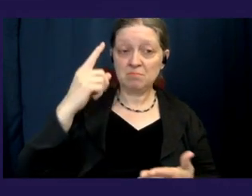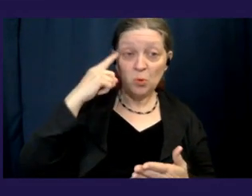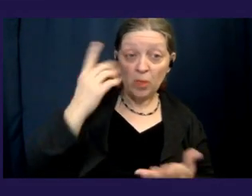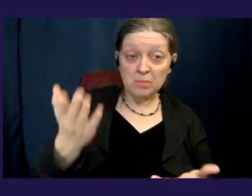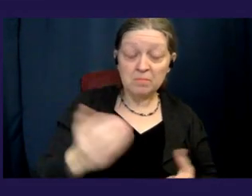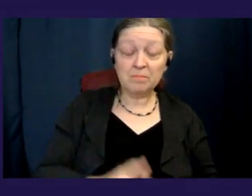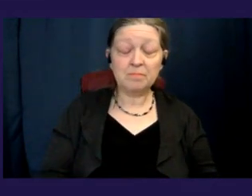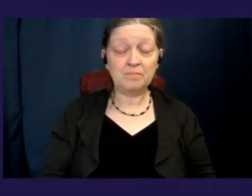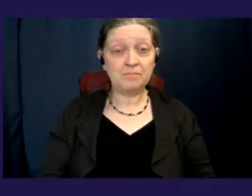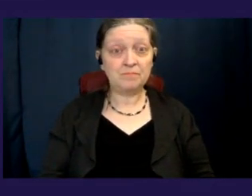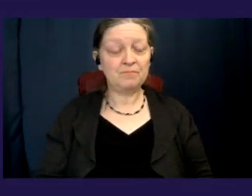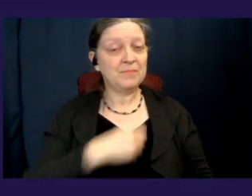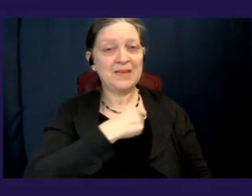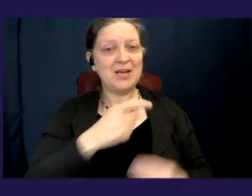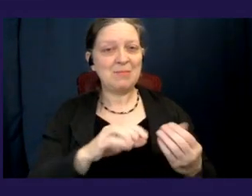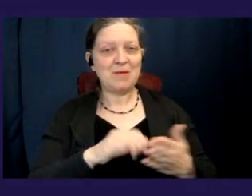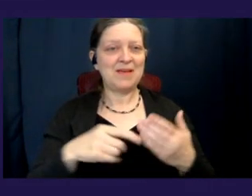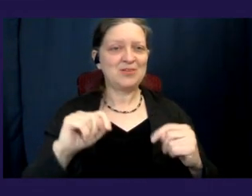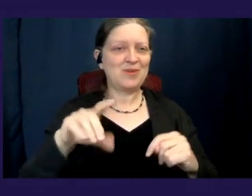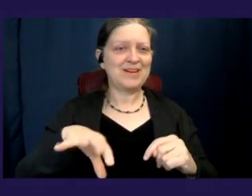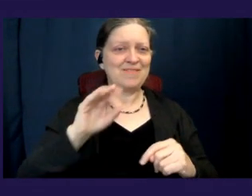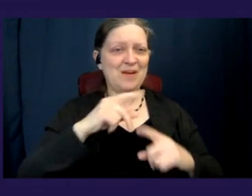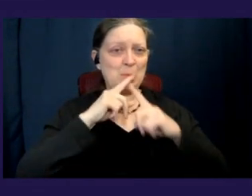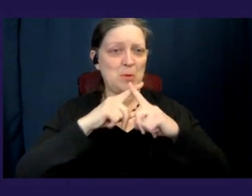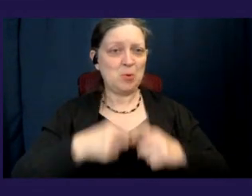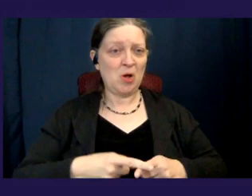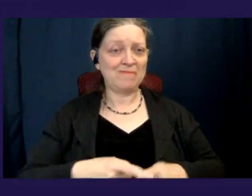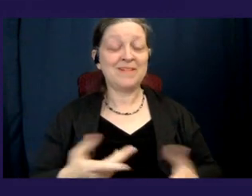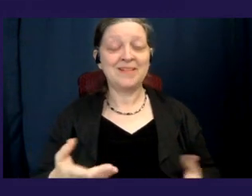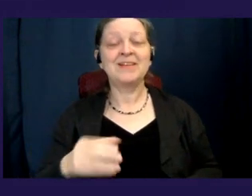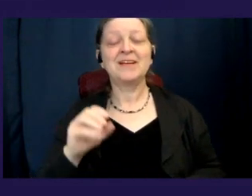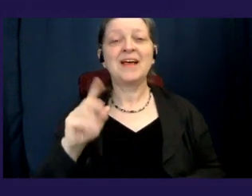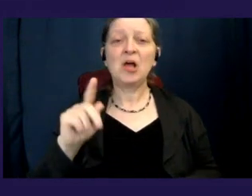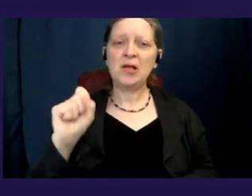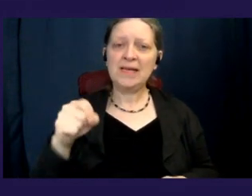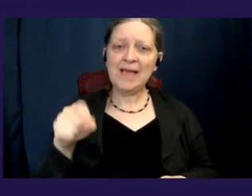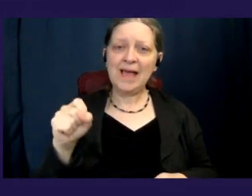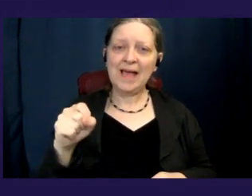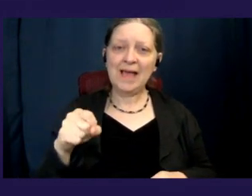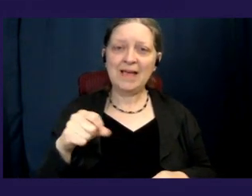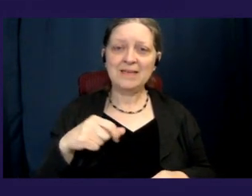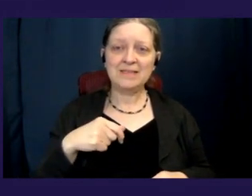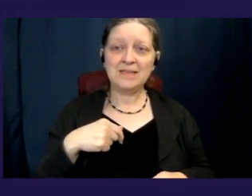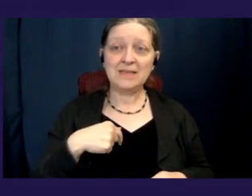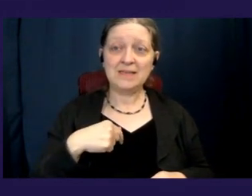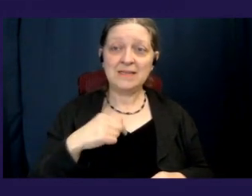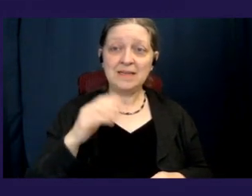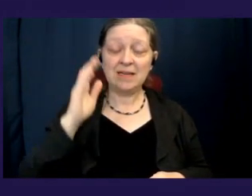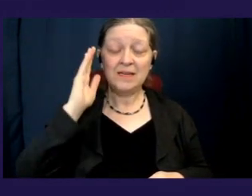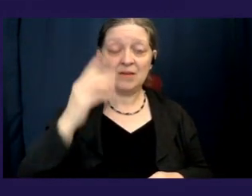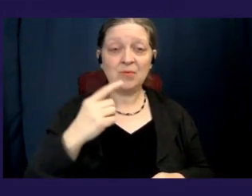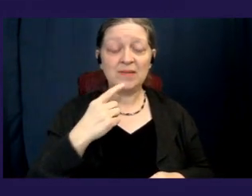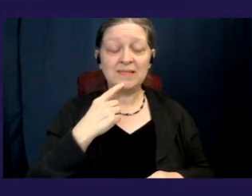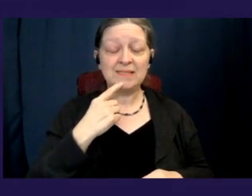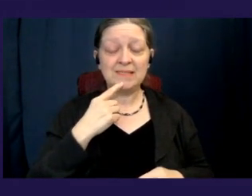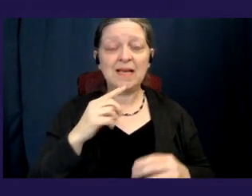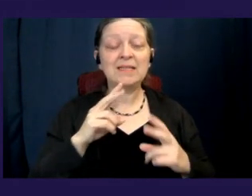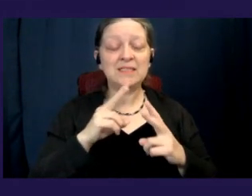Sorry about that, trying to find my mute button. So I would just say how important it is to